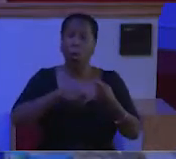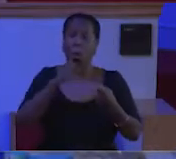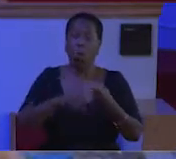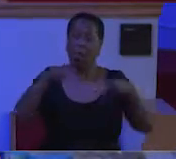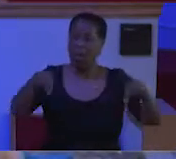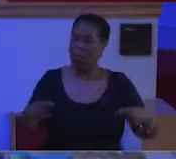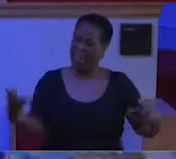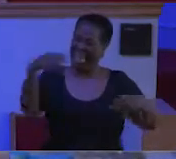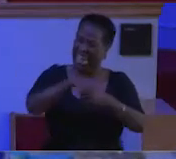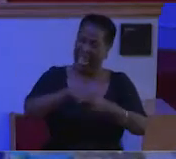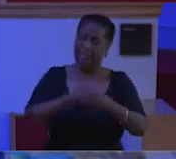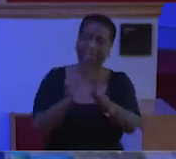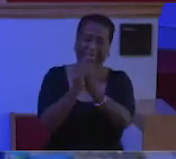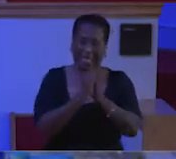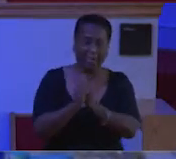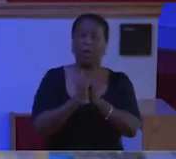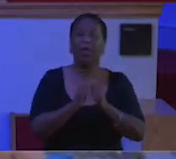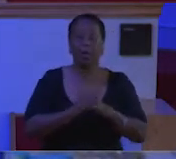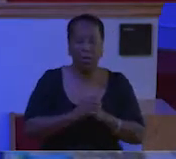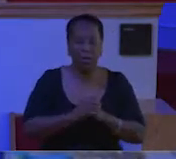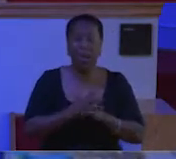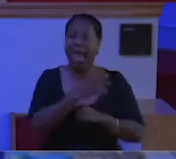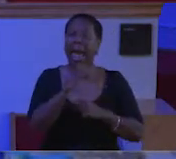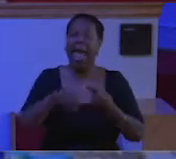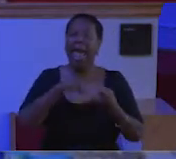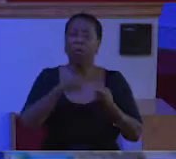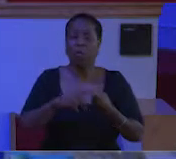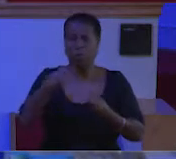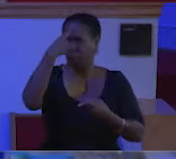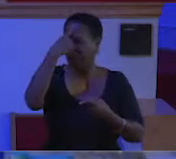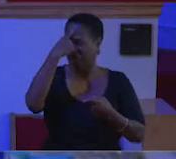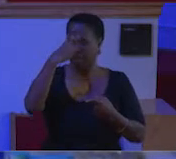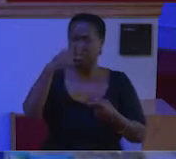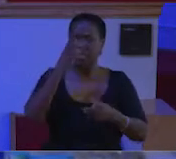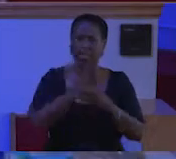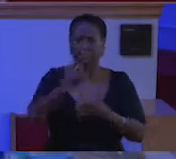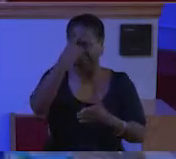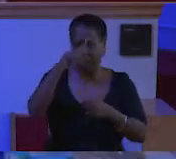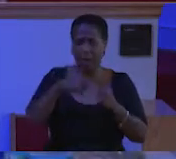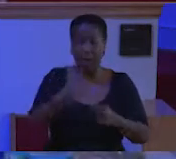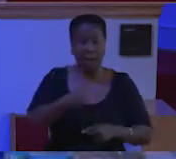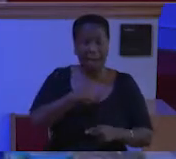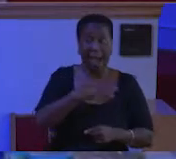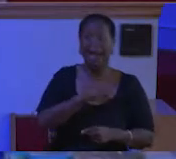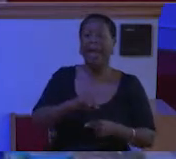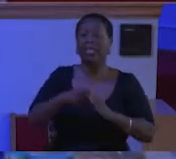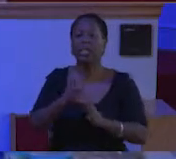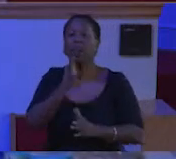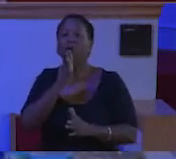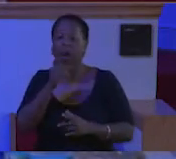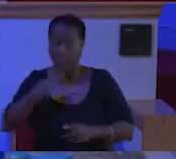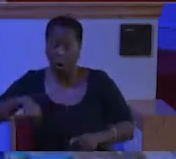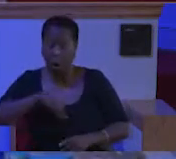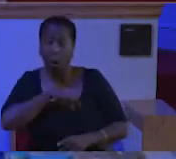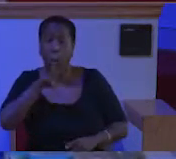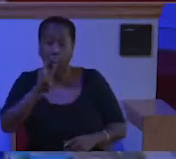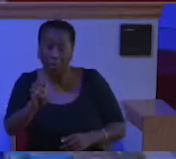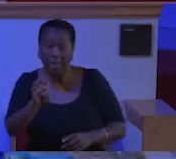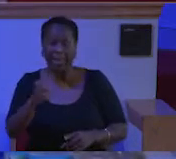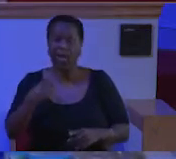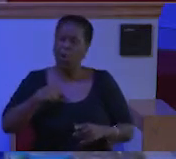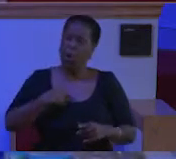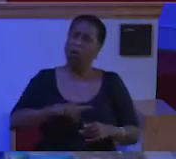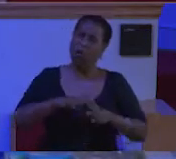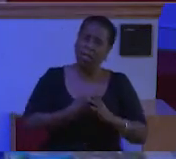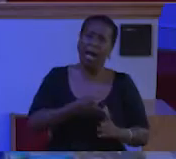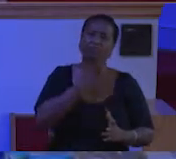this thing together. And when you stop thinking about I and start talking about we, when you stop